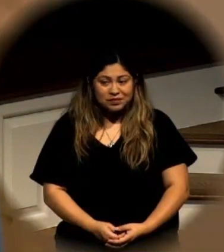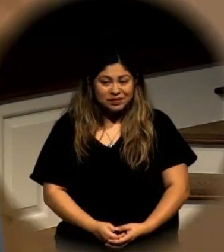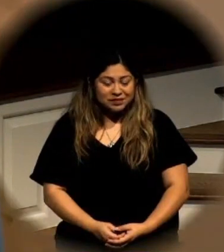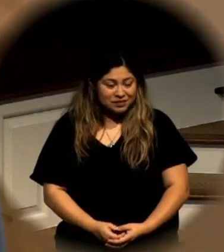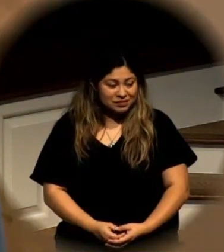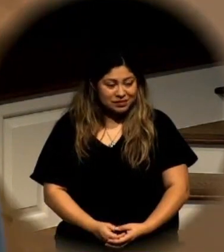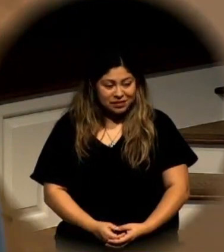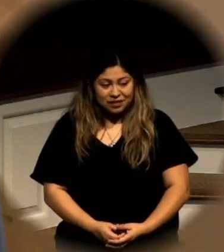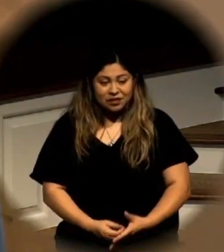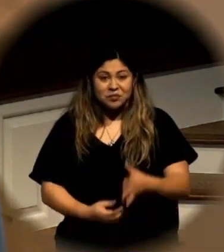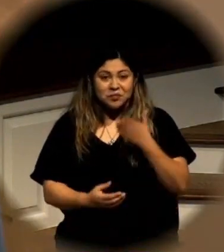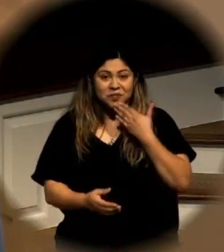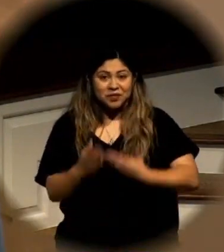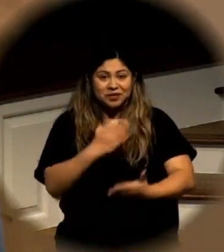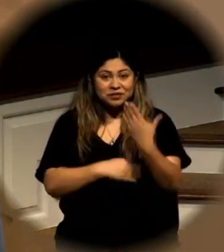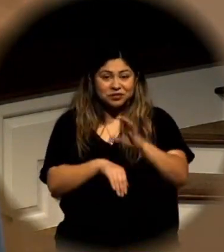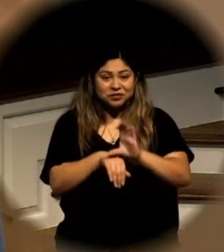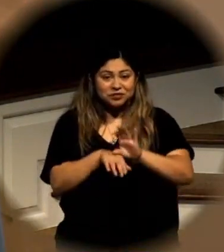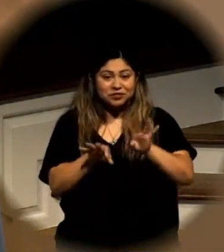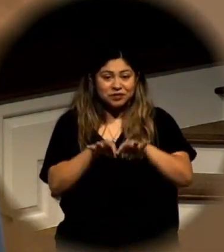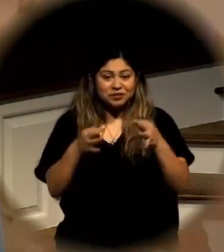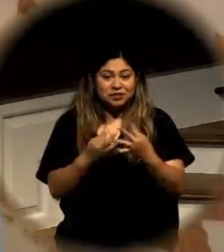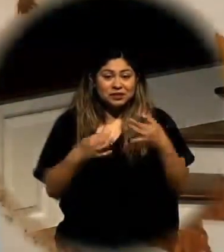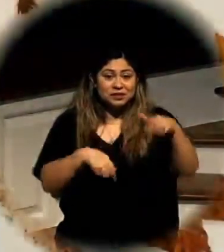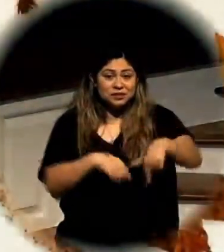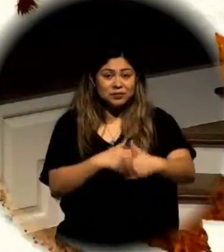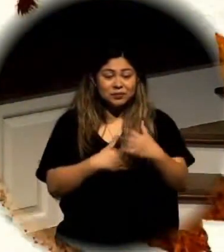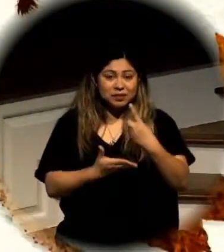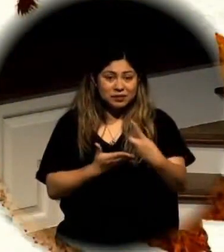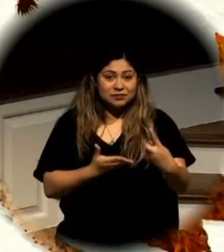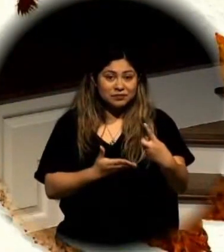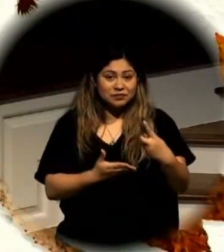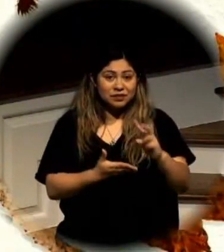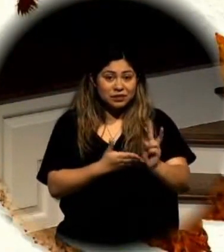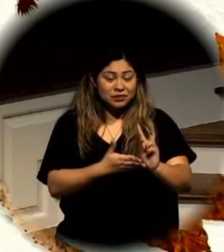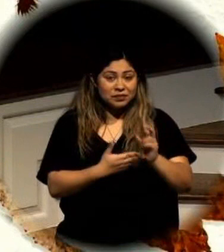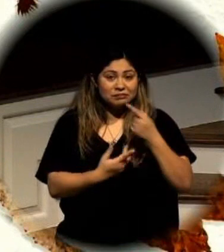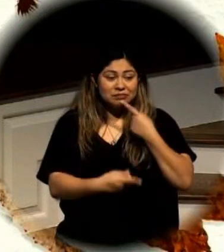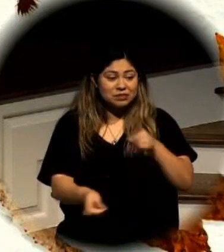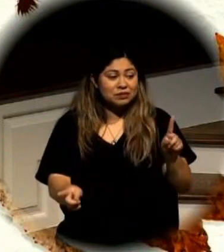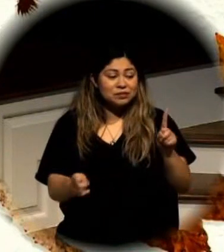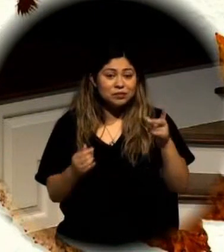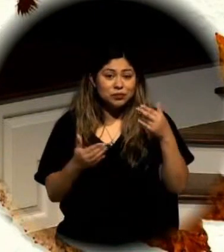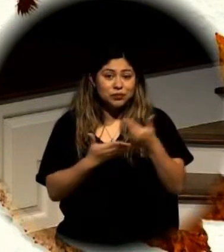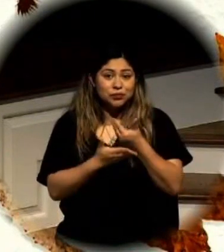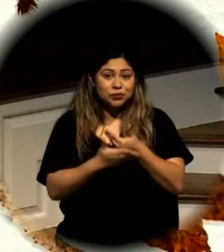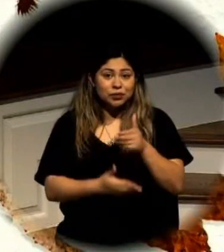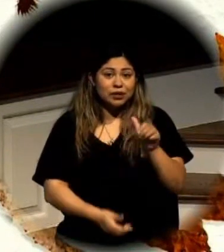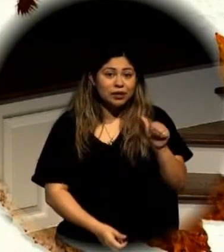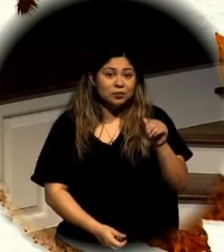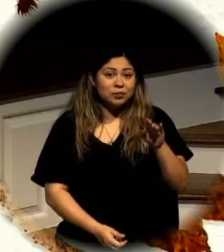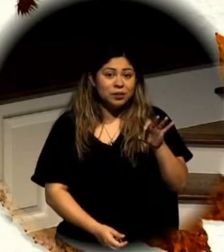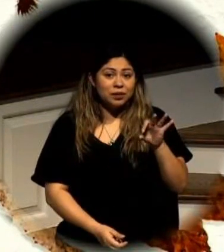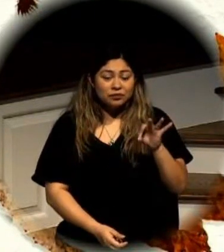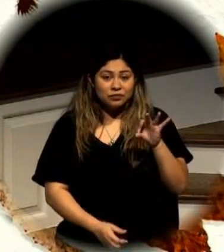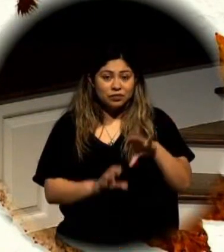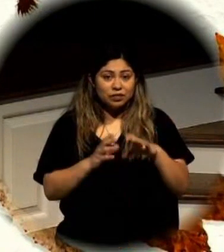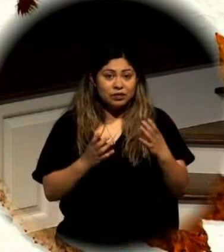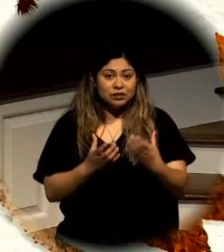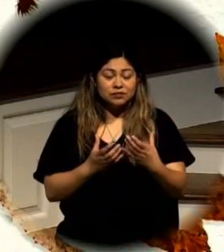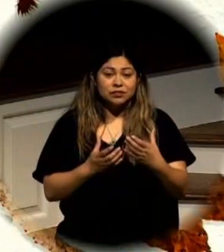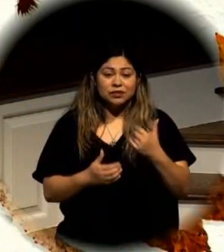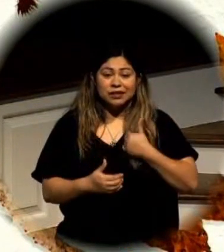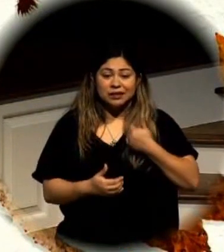Good morning, church family. Here are this week's video announcements. We have a new ABF class starting for young couples. Join us on